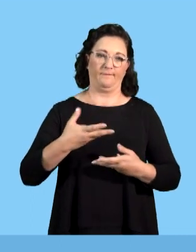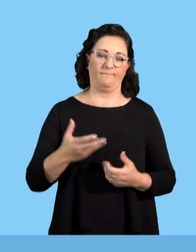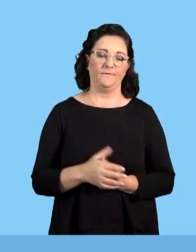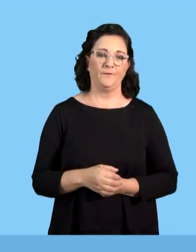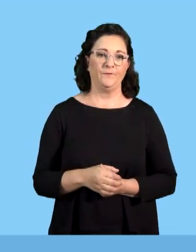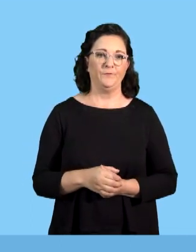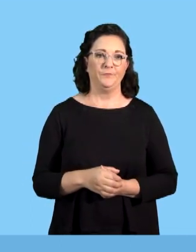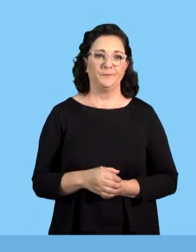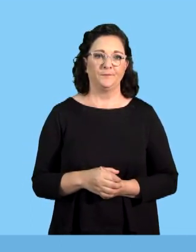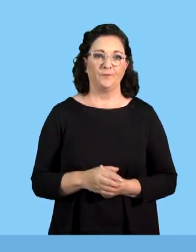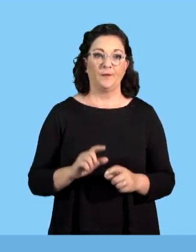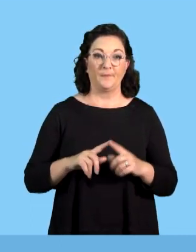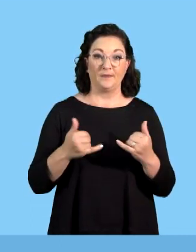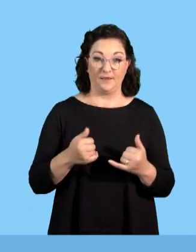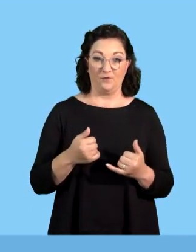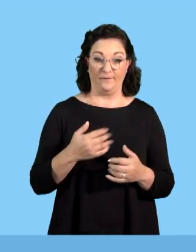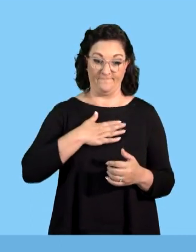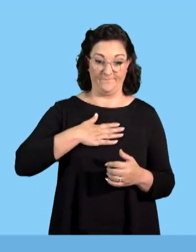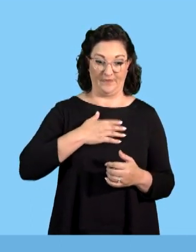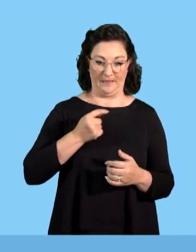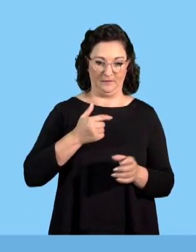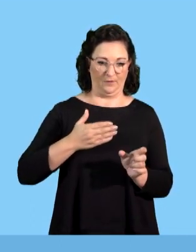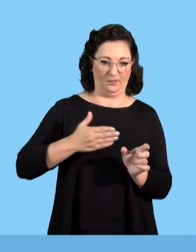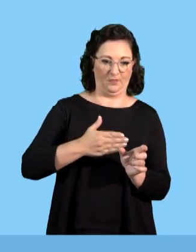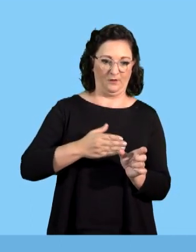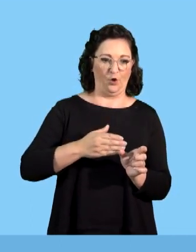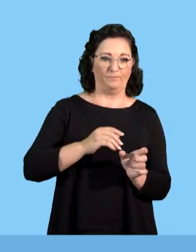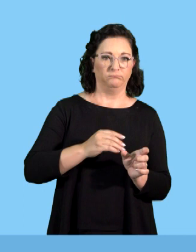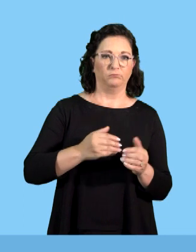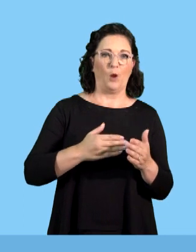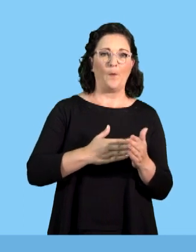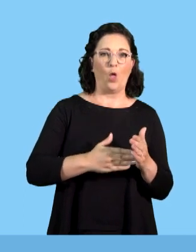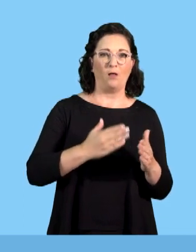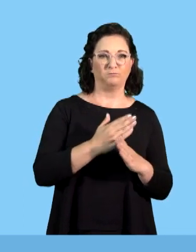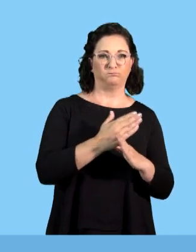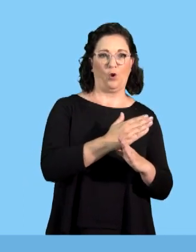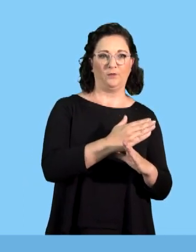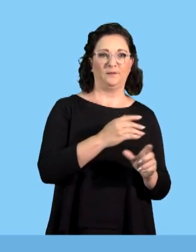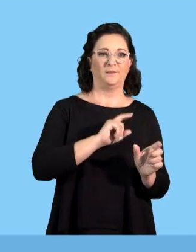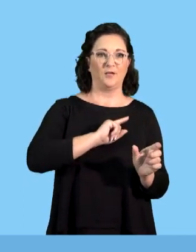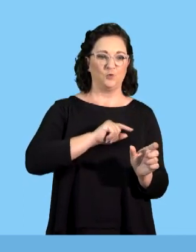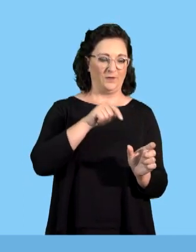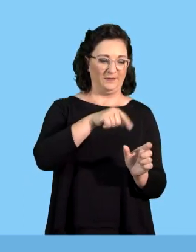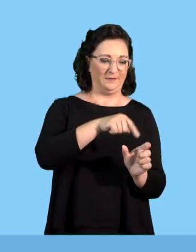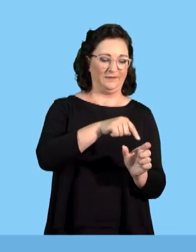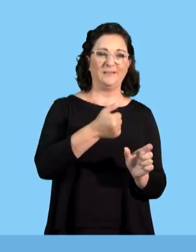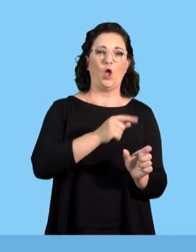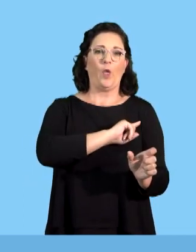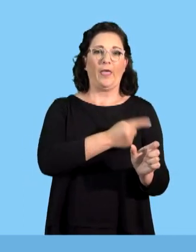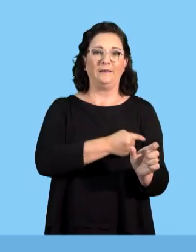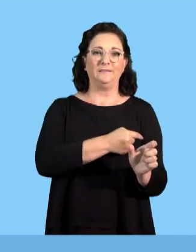the resistor. And as they're encountering that resistance, they transfer some of their energy to the resistor